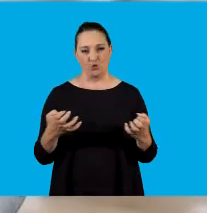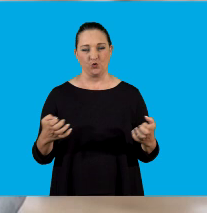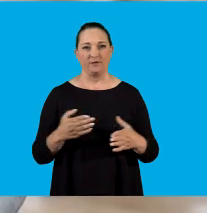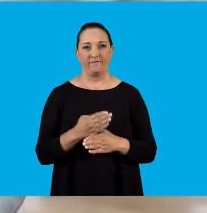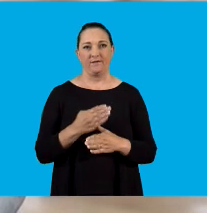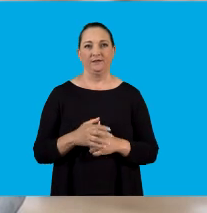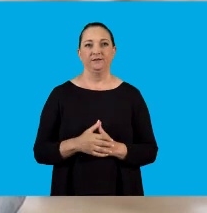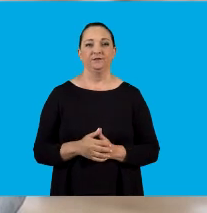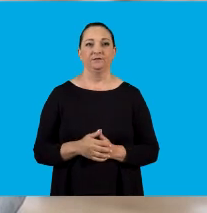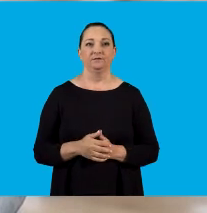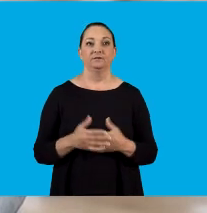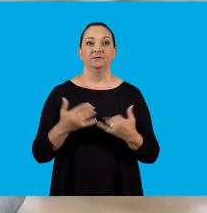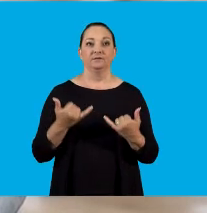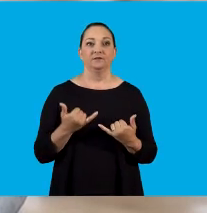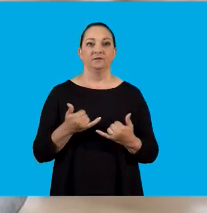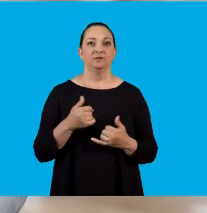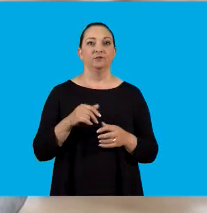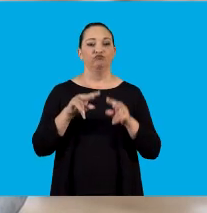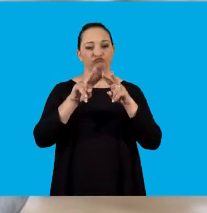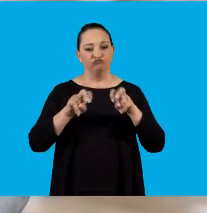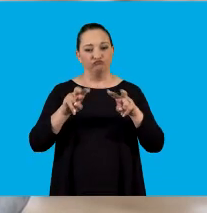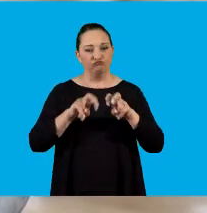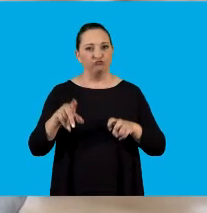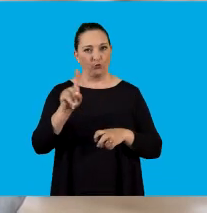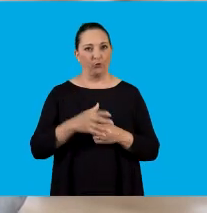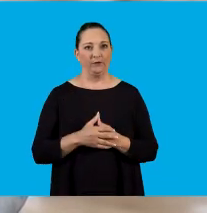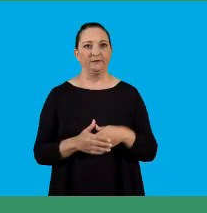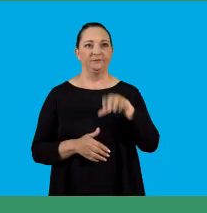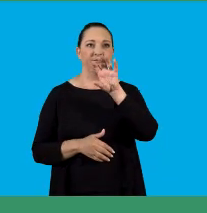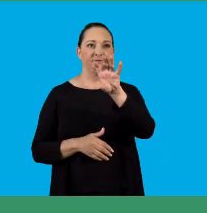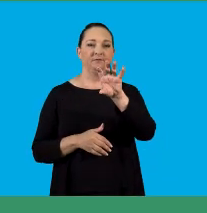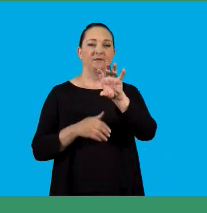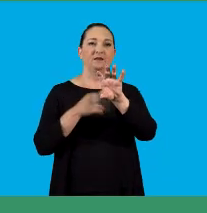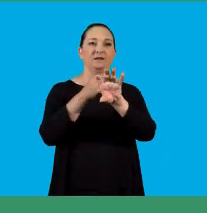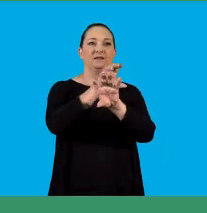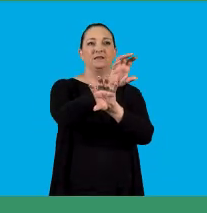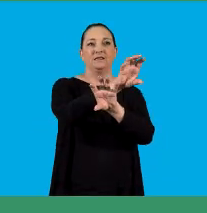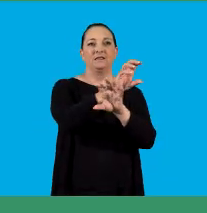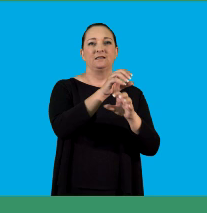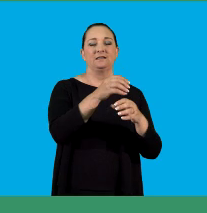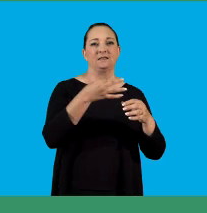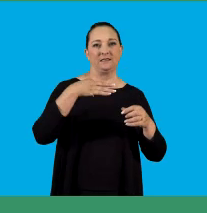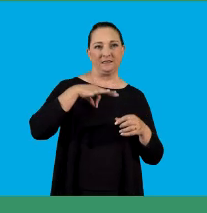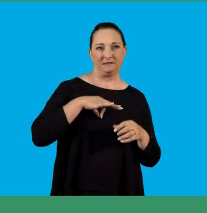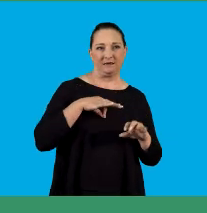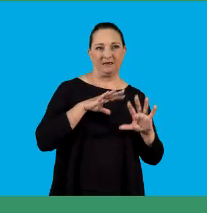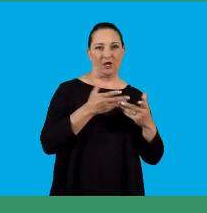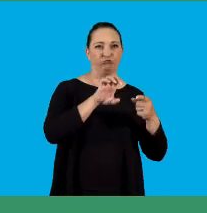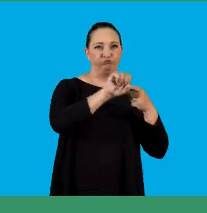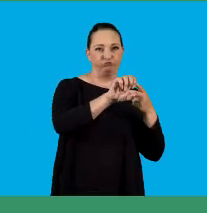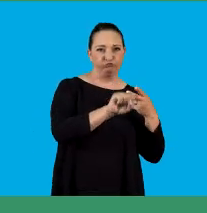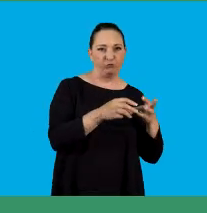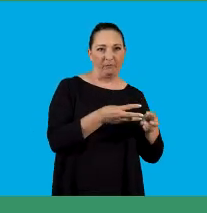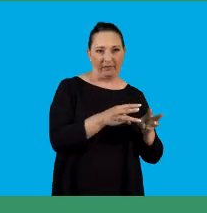said. So these are the following things that we'll be looking at. We'll be looking at the salary determination methods. For the salary